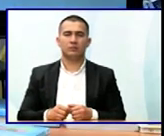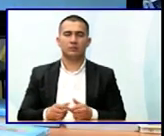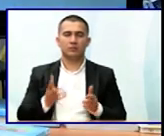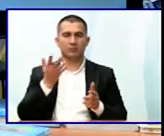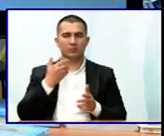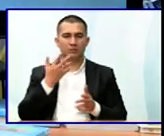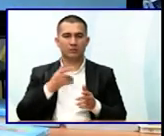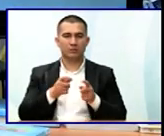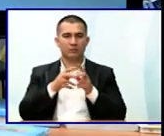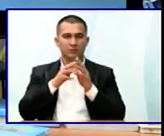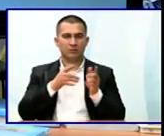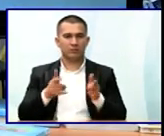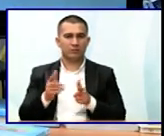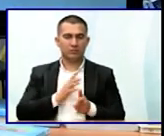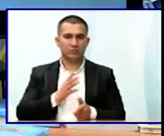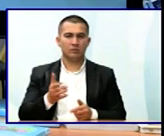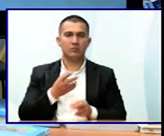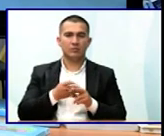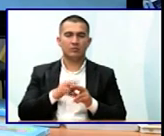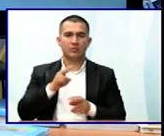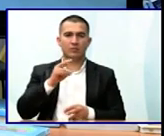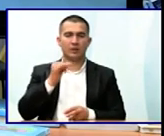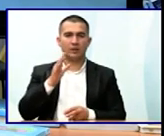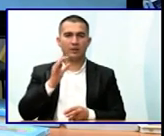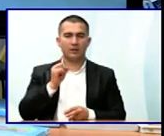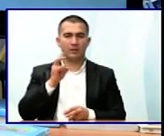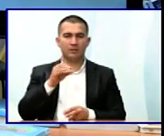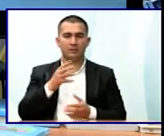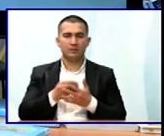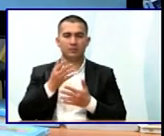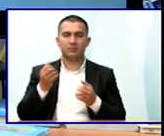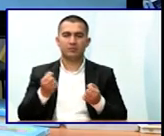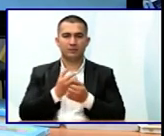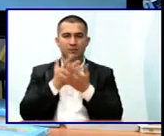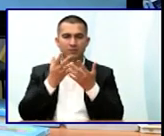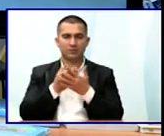Tayyor bo'lgan qalamchalarni payvand tagdagi yoriqlarga